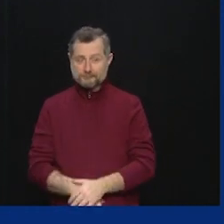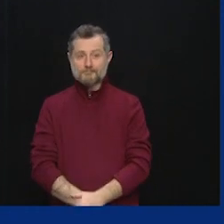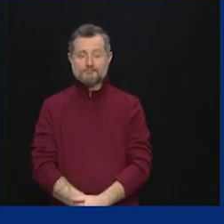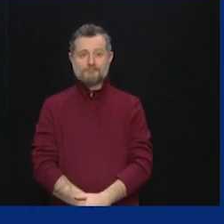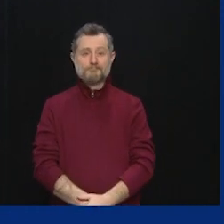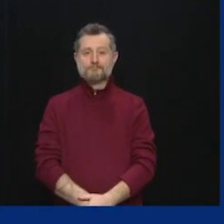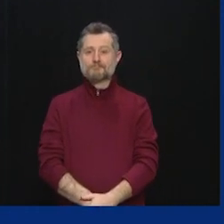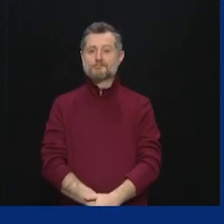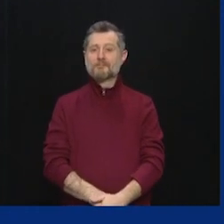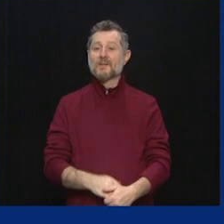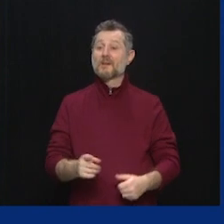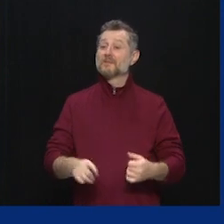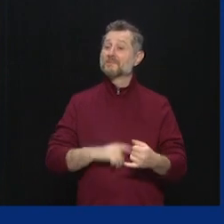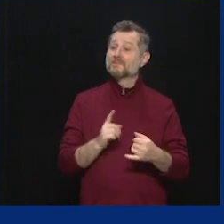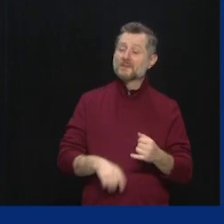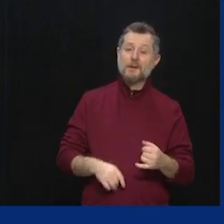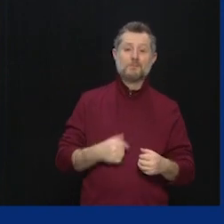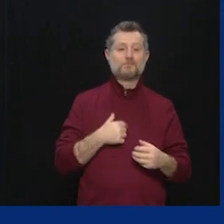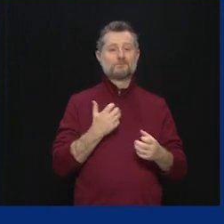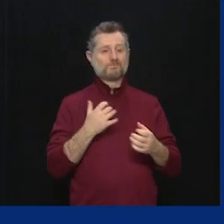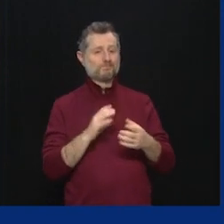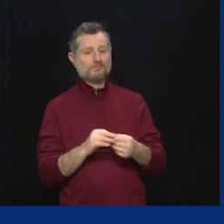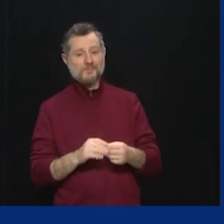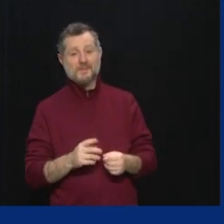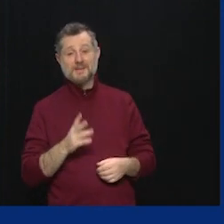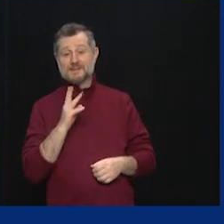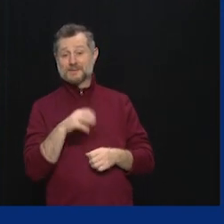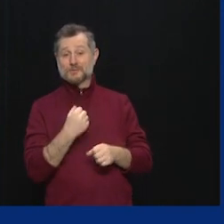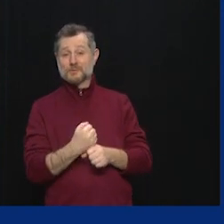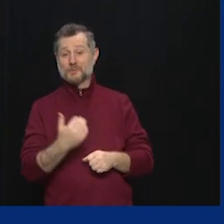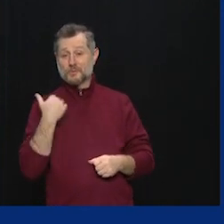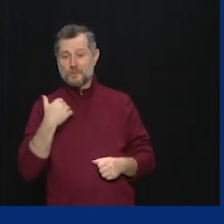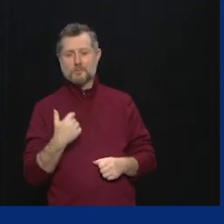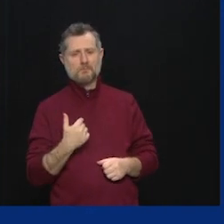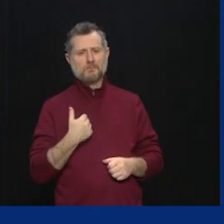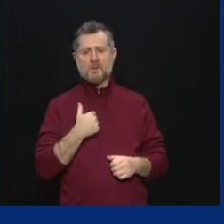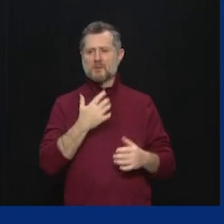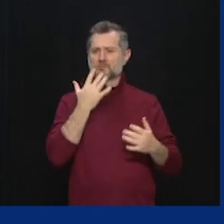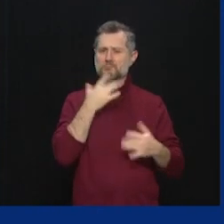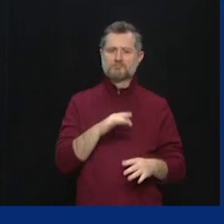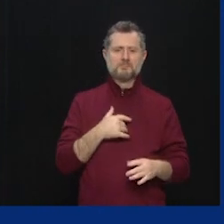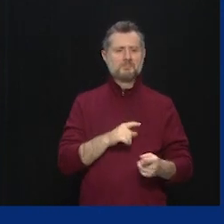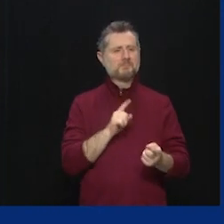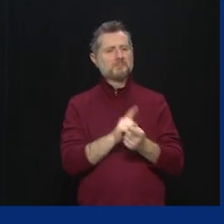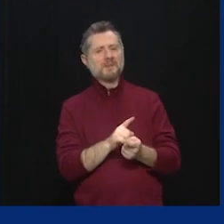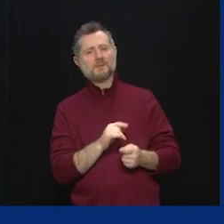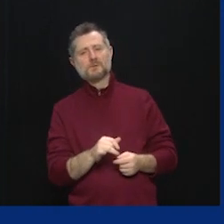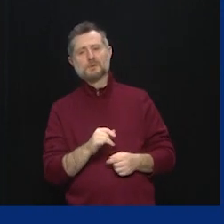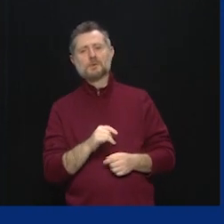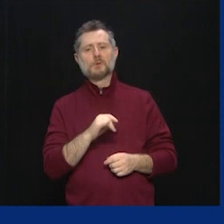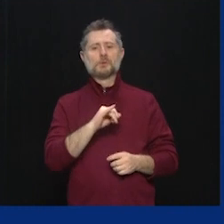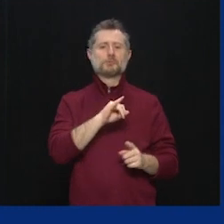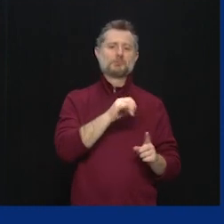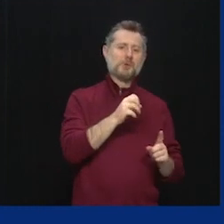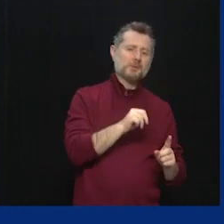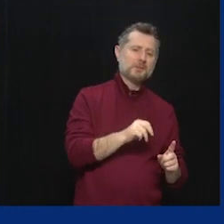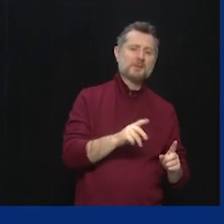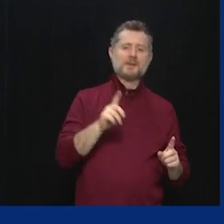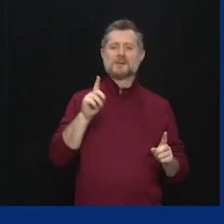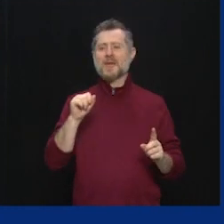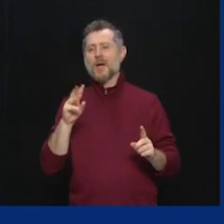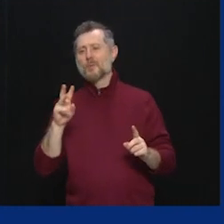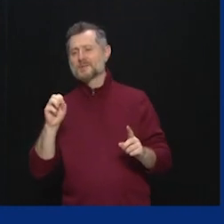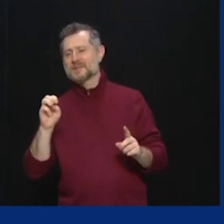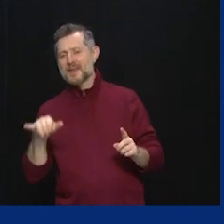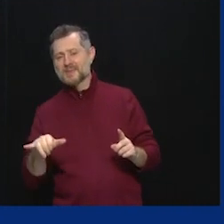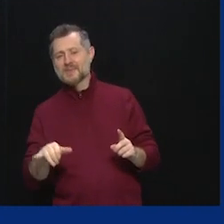Finally, 6 years ago, I had the good privilege of meeting with John and Dewey and Scott, and OVG and the Islanders formed a partnership. And we